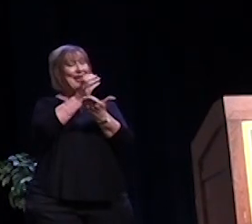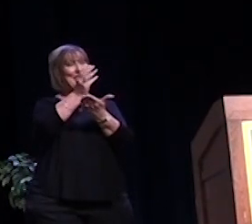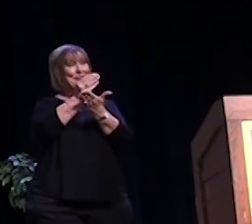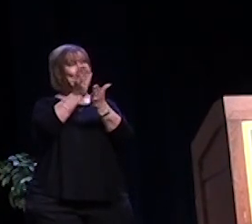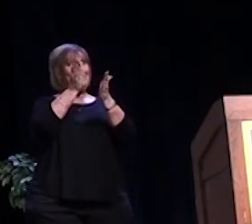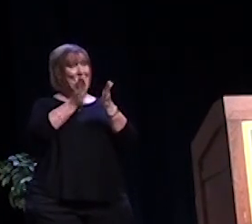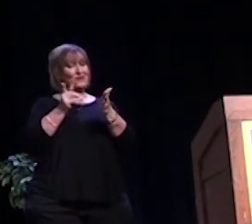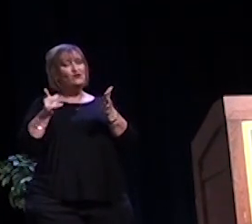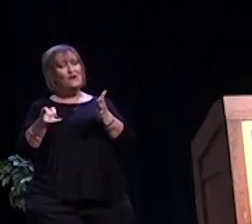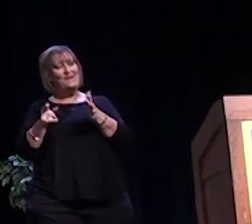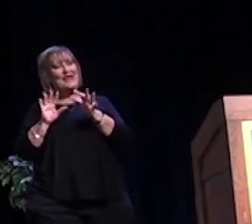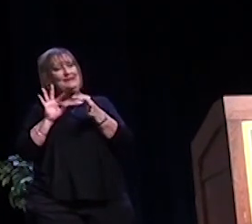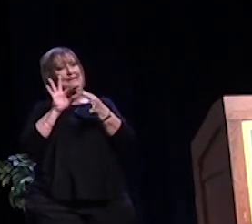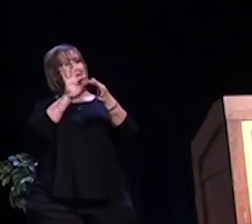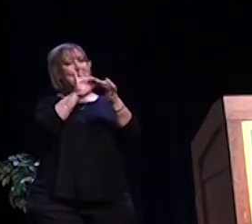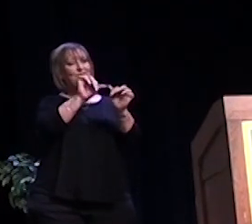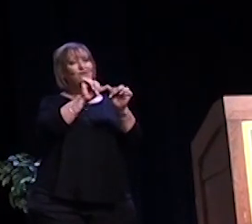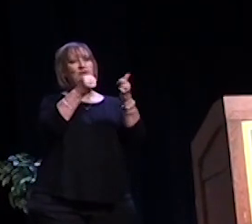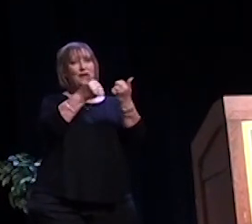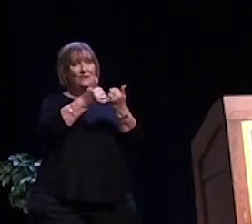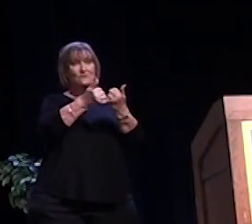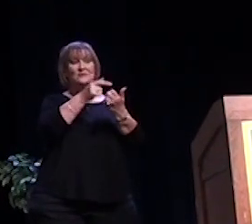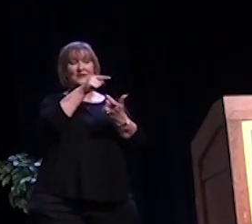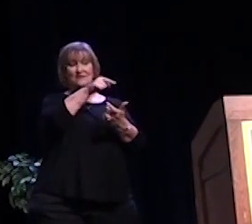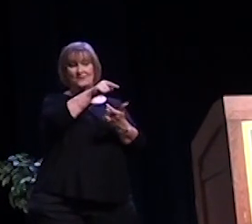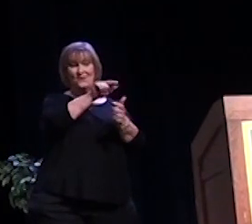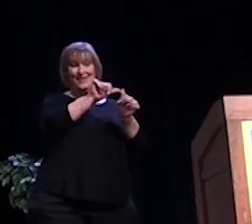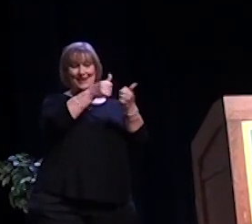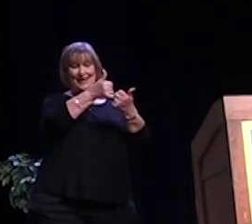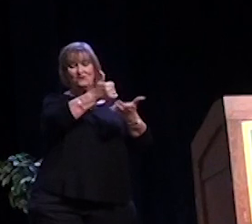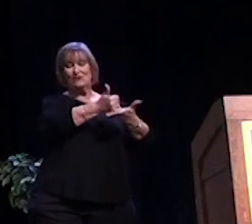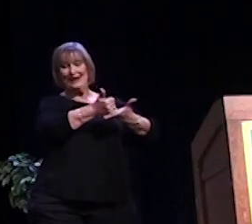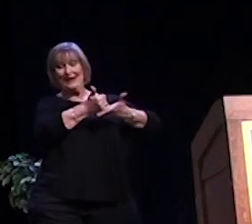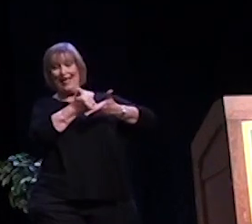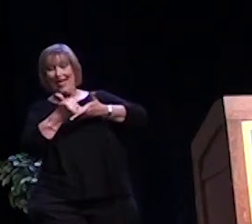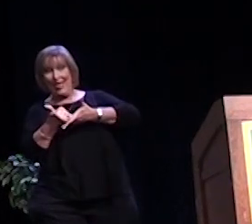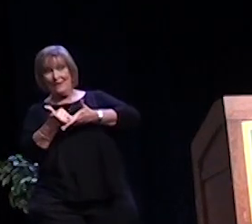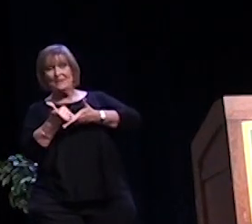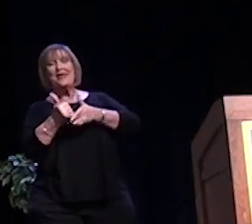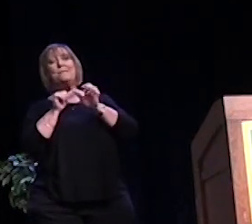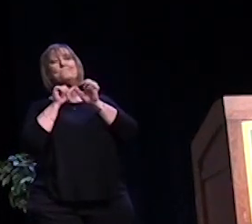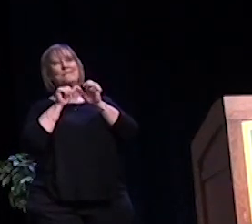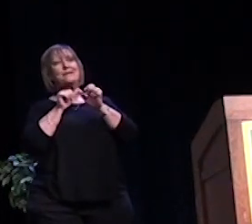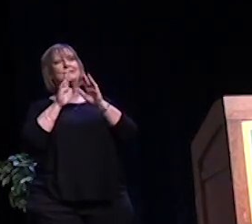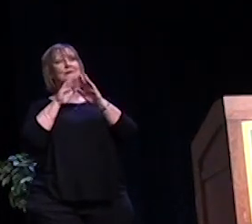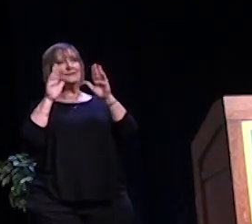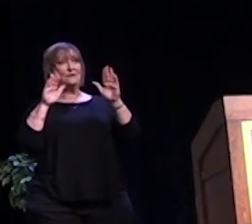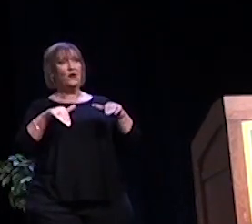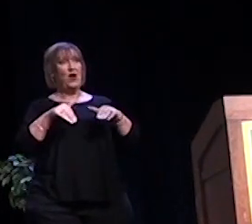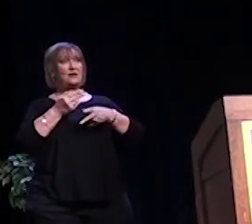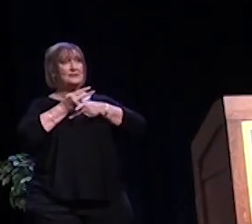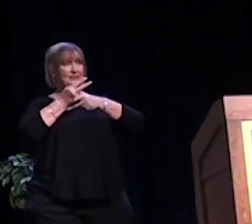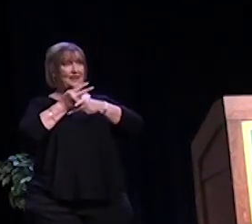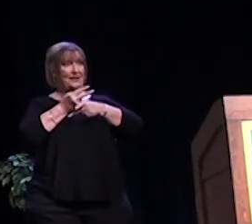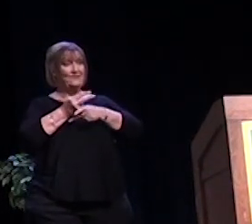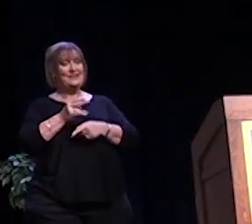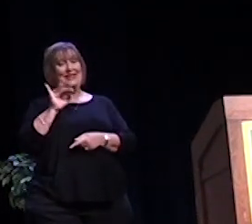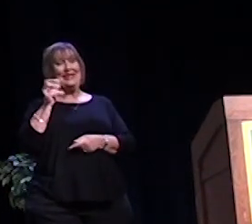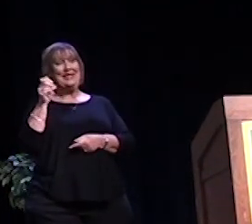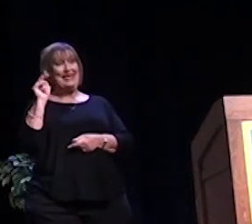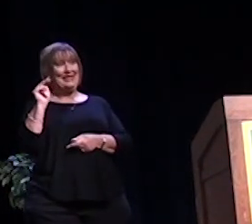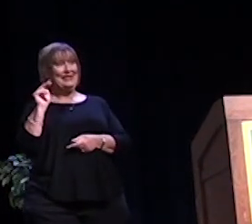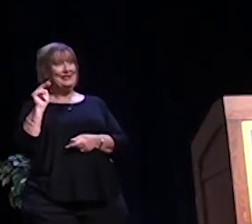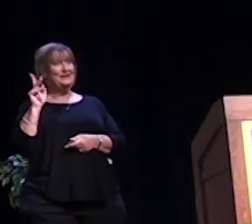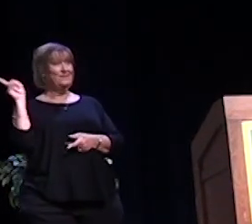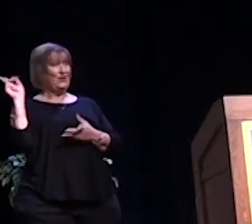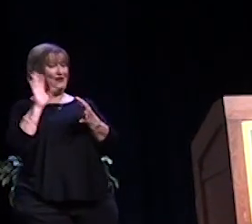community resources that will help those individuals and families maintain housing stability. To Ian's point, the secret sauce